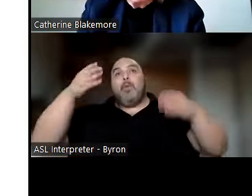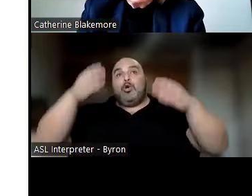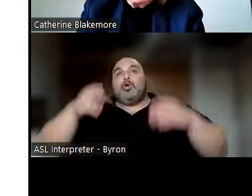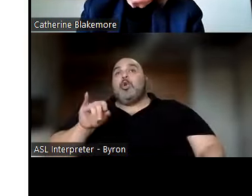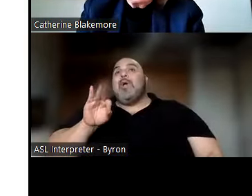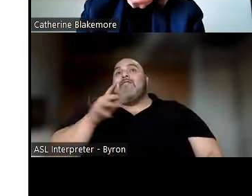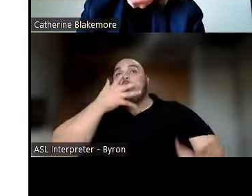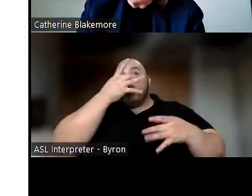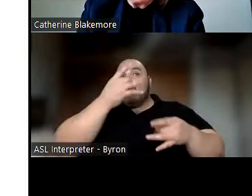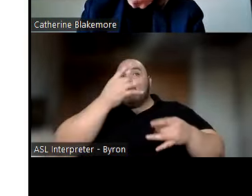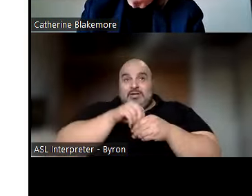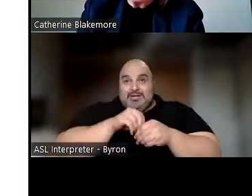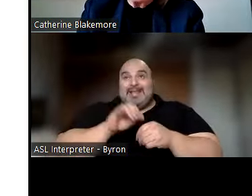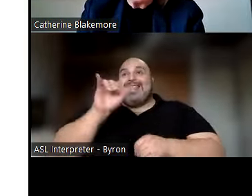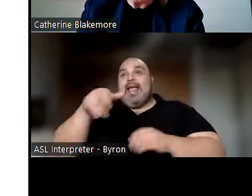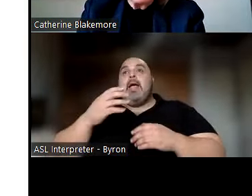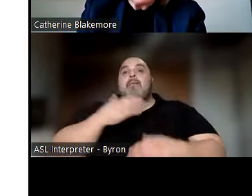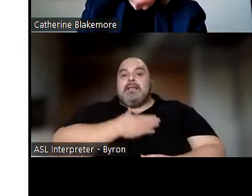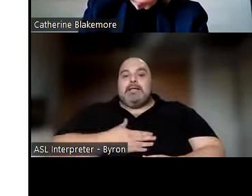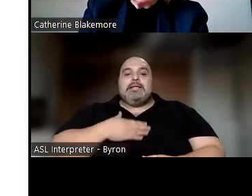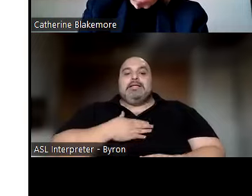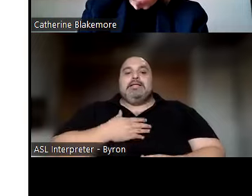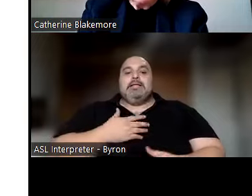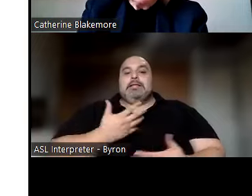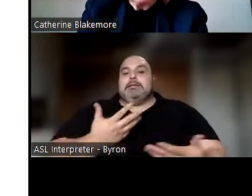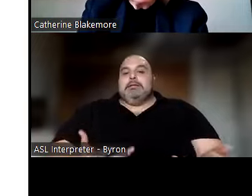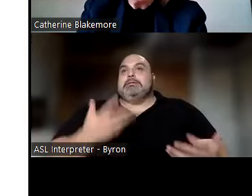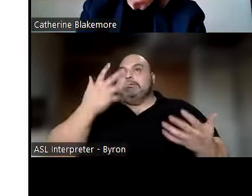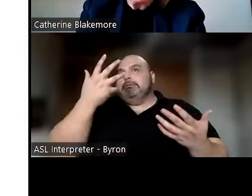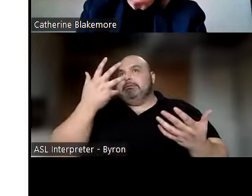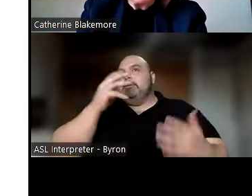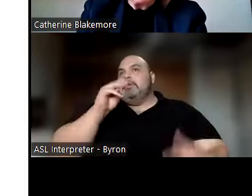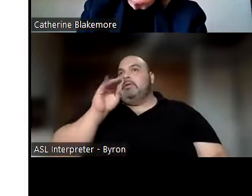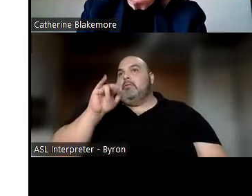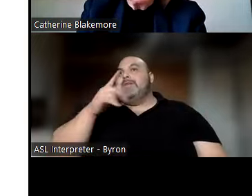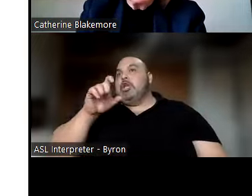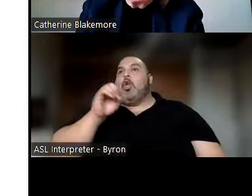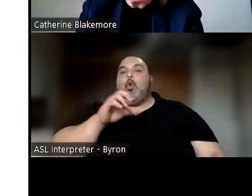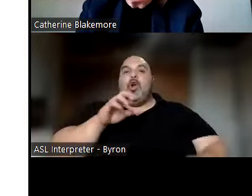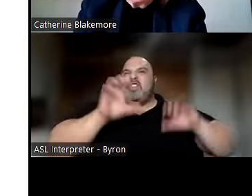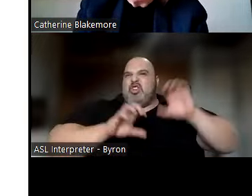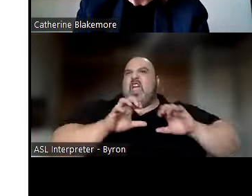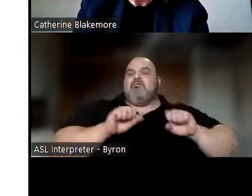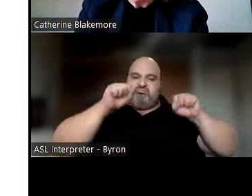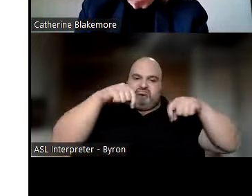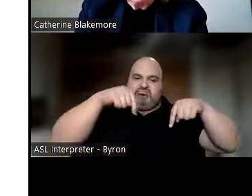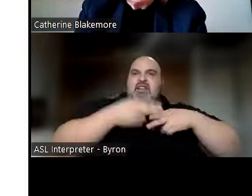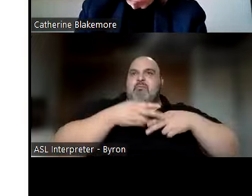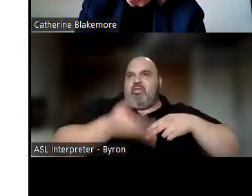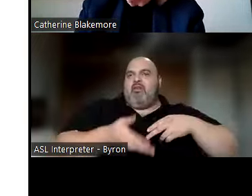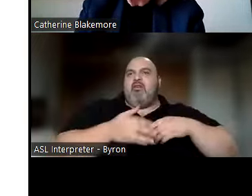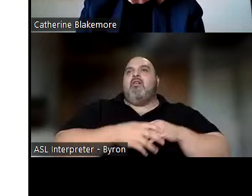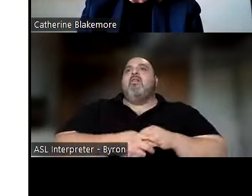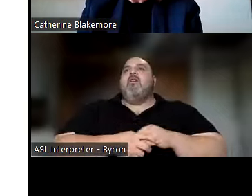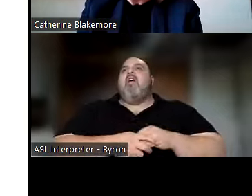in participating in that, please also let Michelle know or drop it in chat and we can kind of get